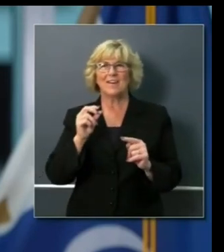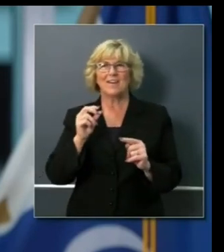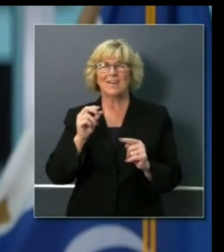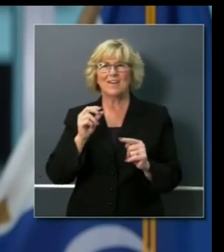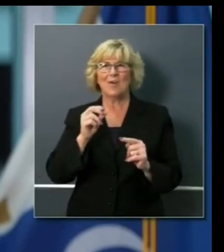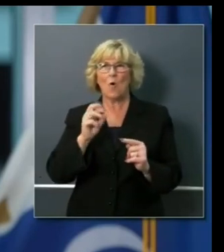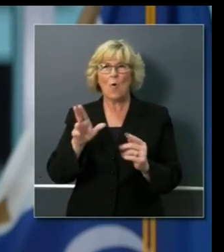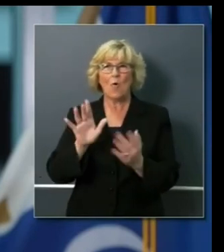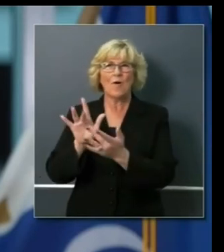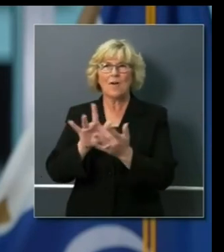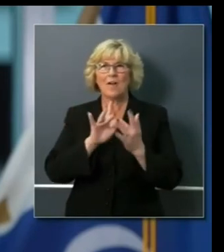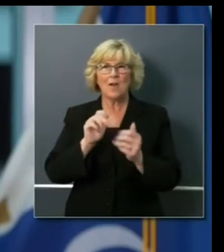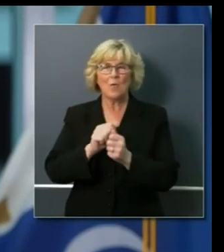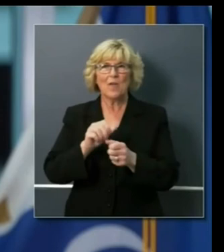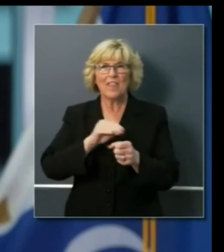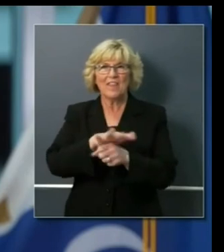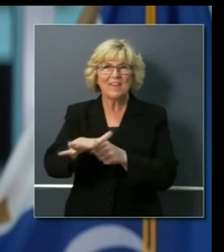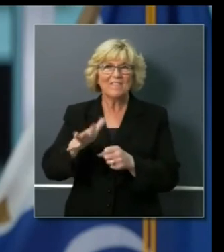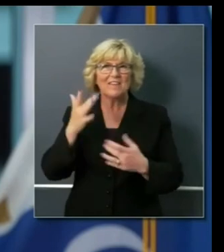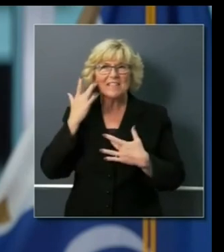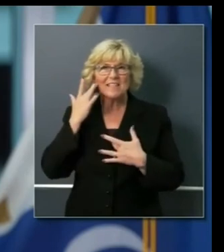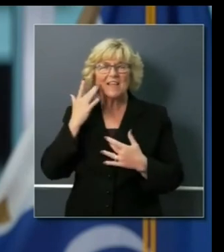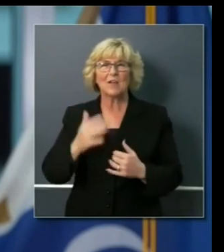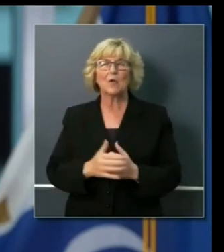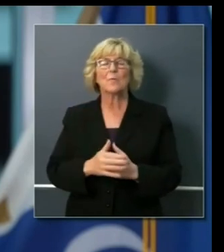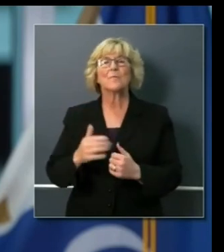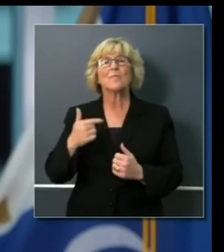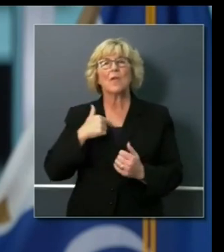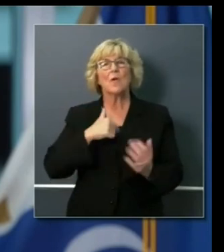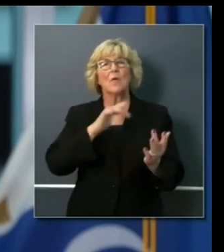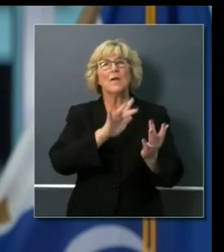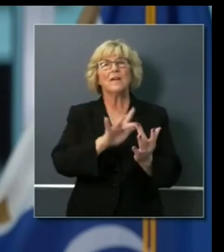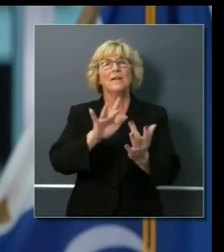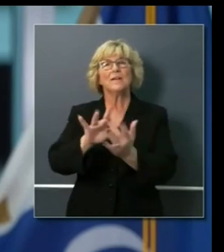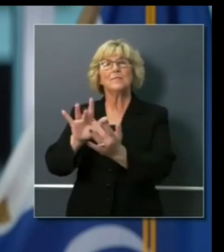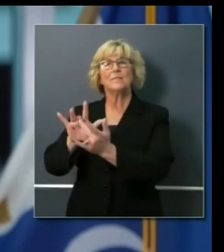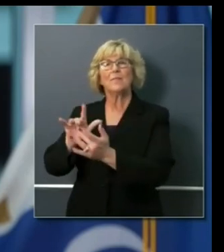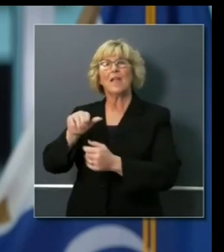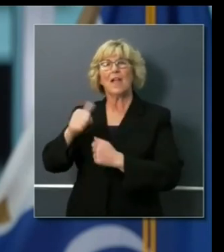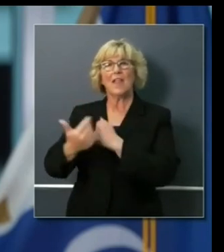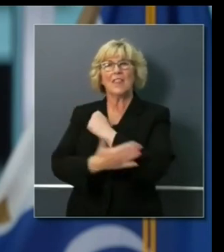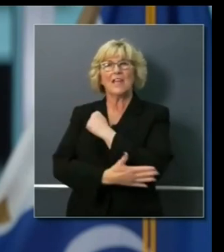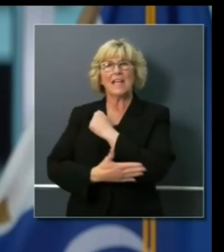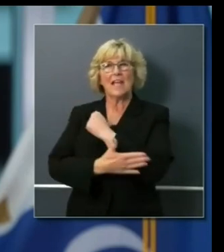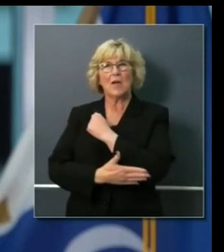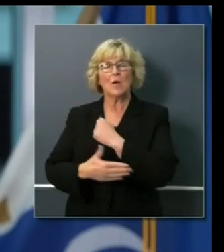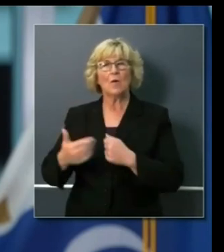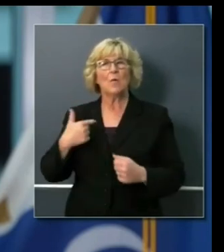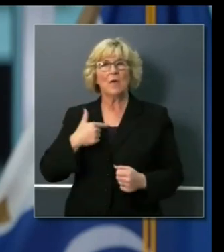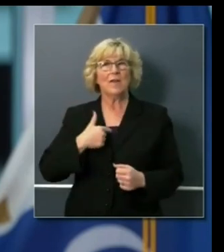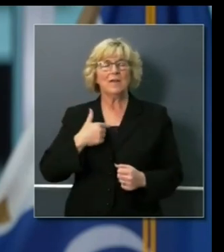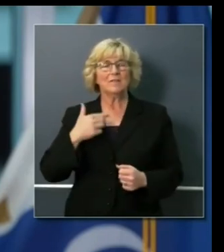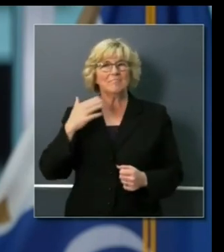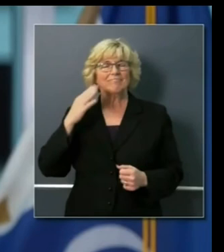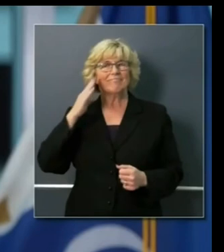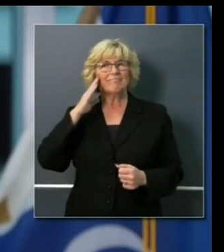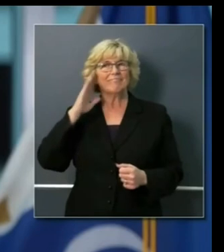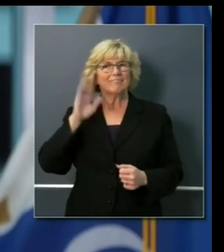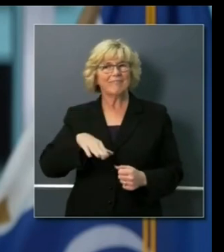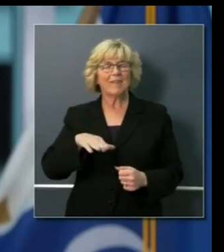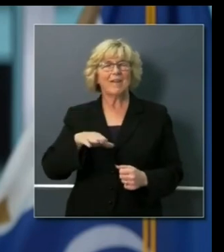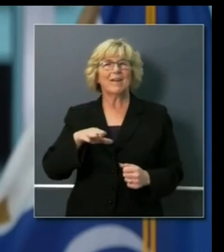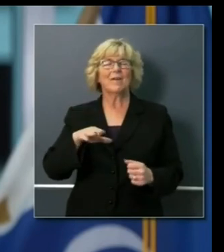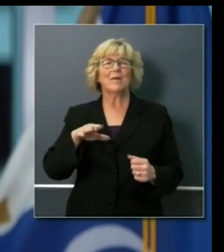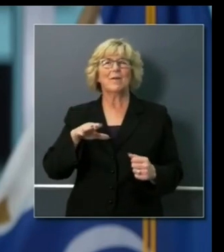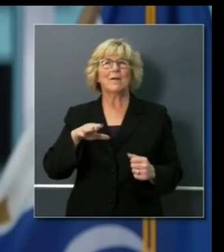with others related to this virus. We started to reach out to other counties that expressed similar concern, and we realized that we need to